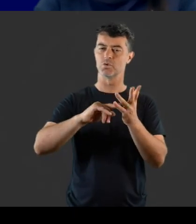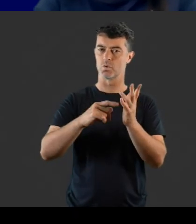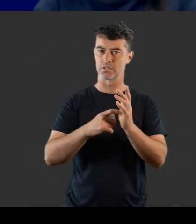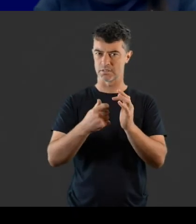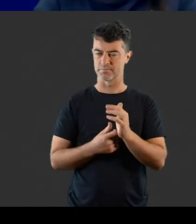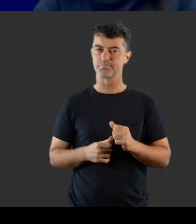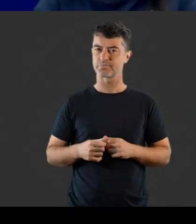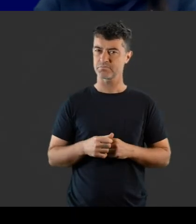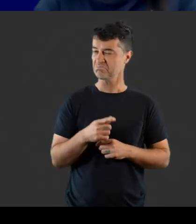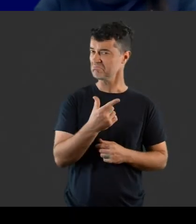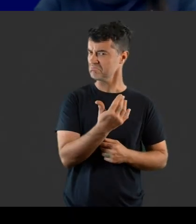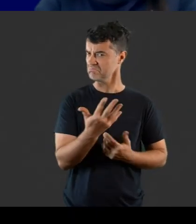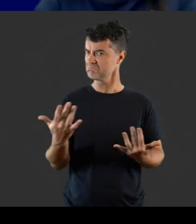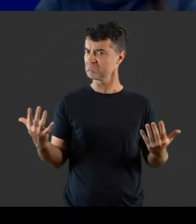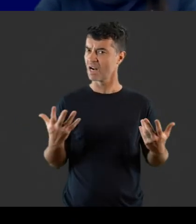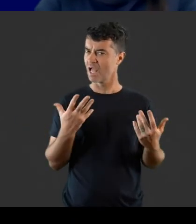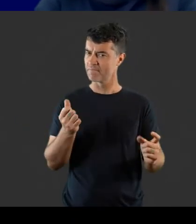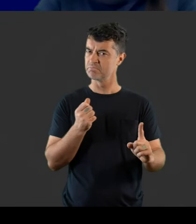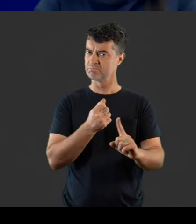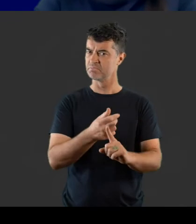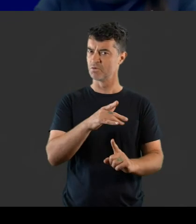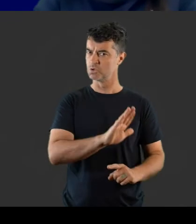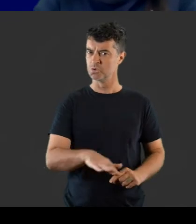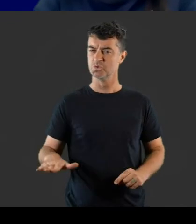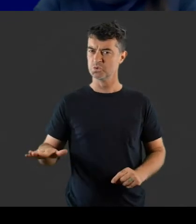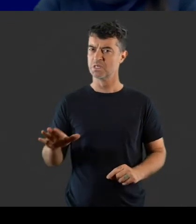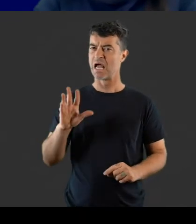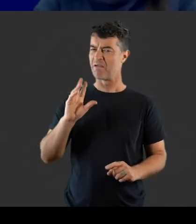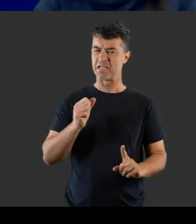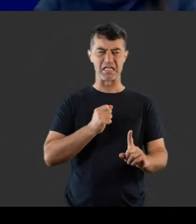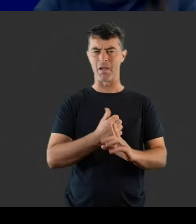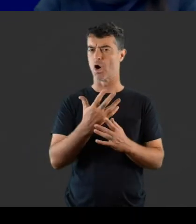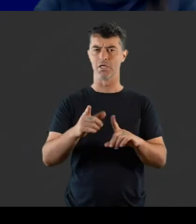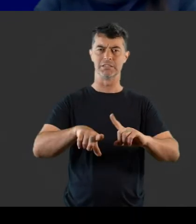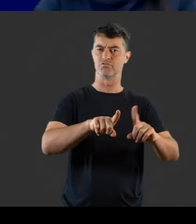There are many causes of vision impairment in childhood, which have a broad